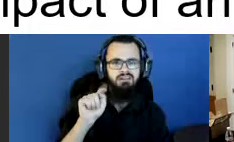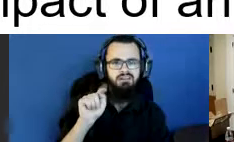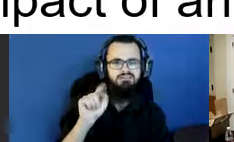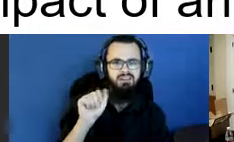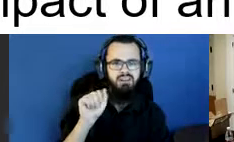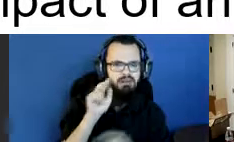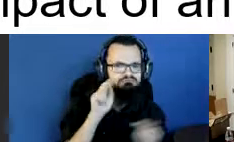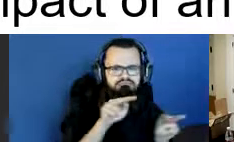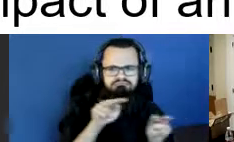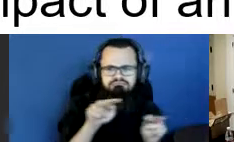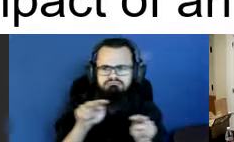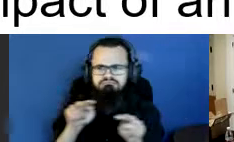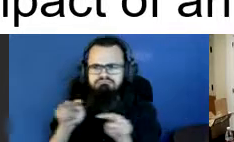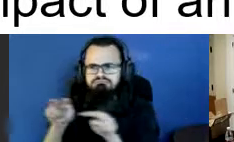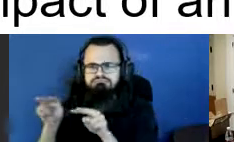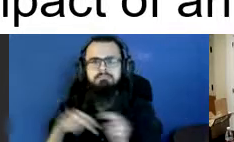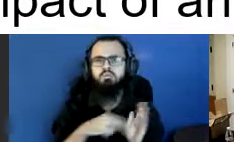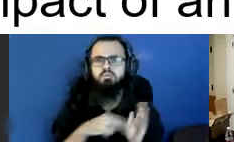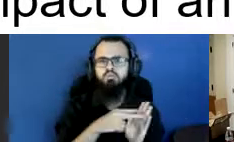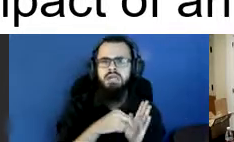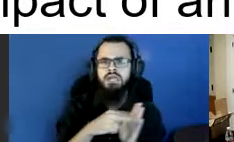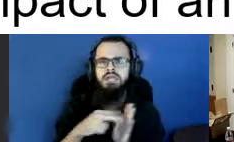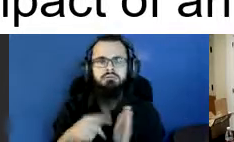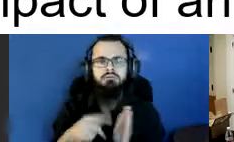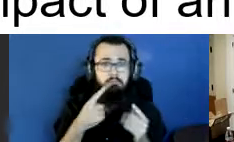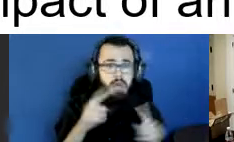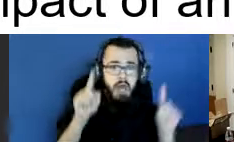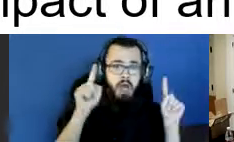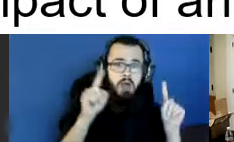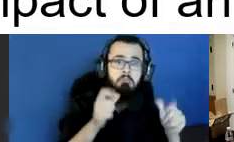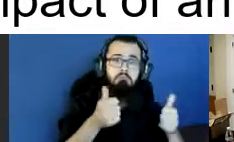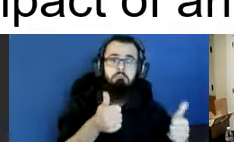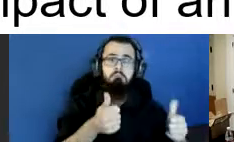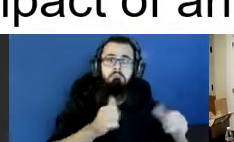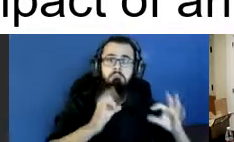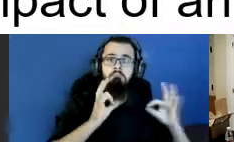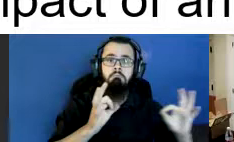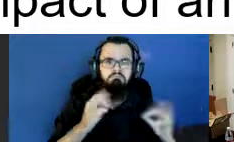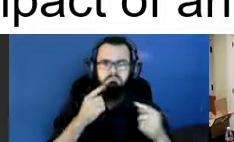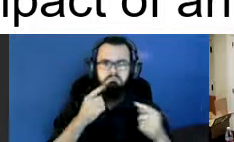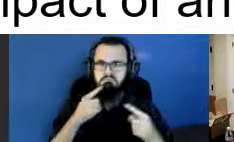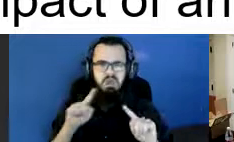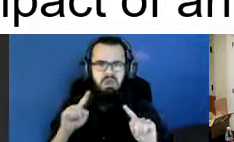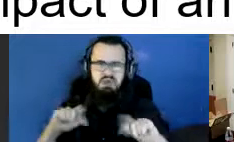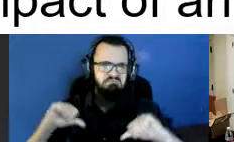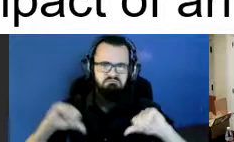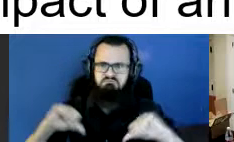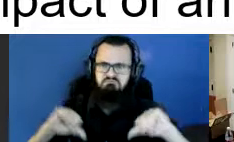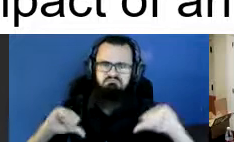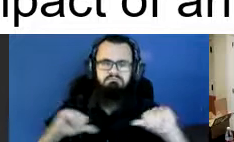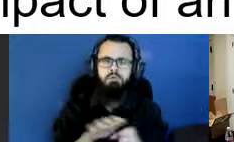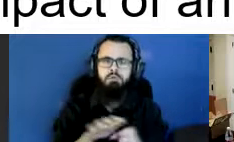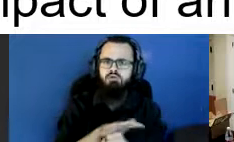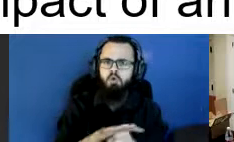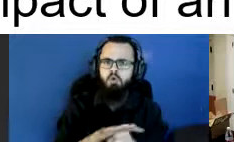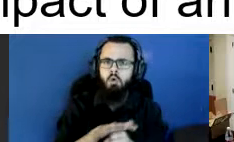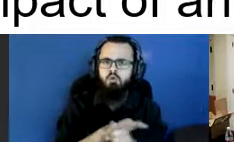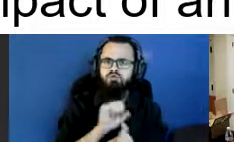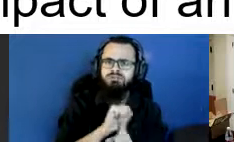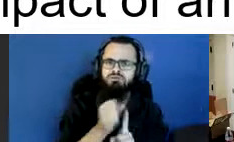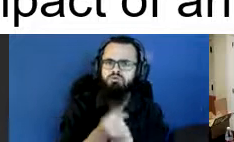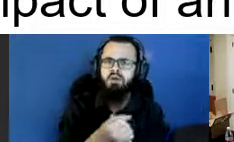read, what people are doing, what's successful, what's not, what's the local context, what's the national context and the global context. And then what is the